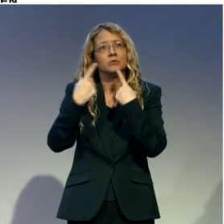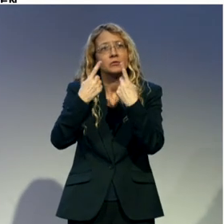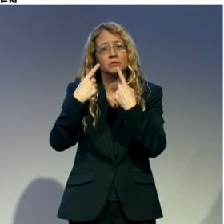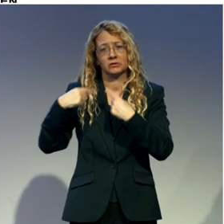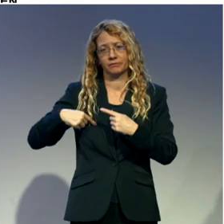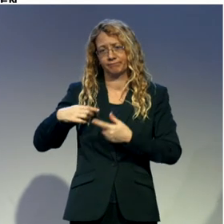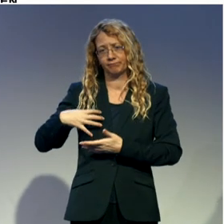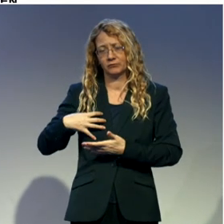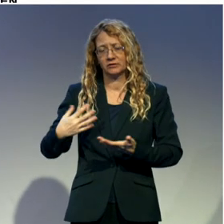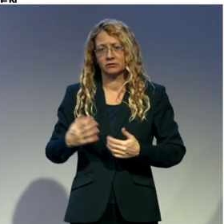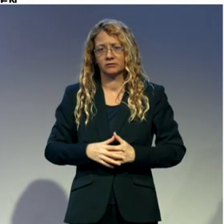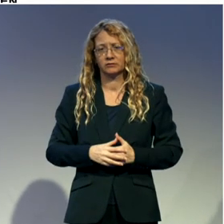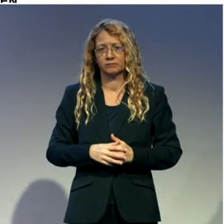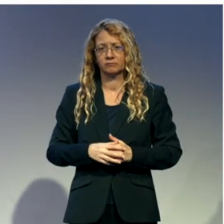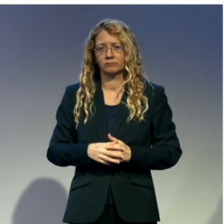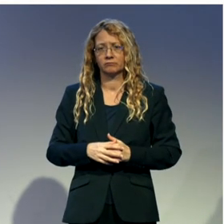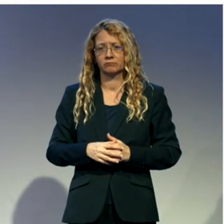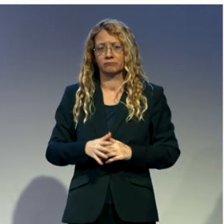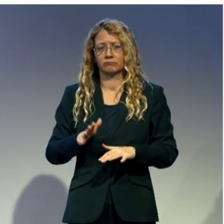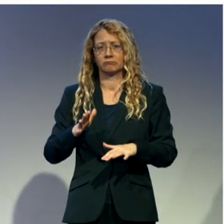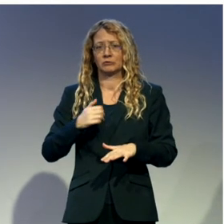Yeah, sorry.